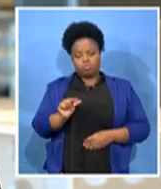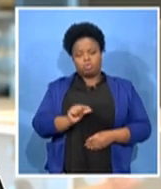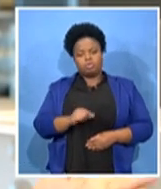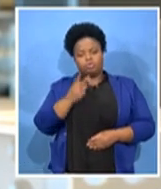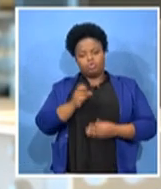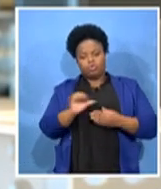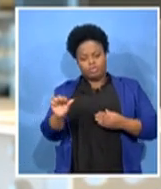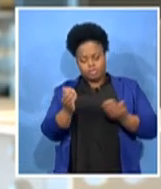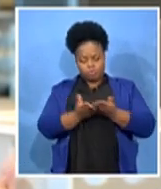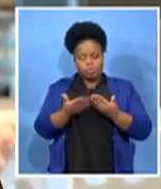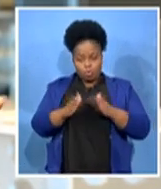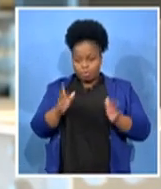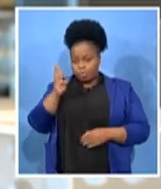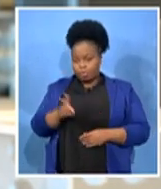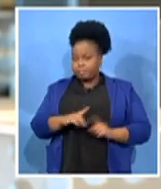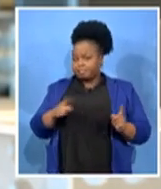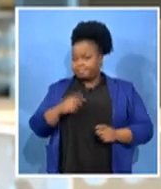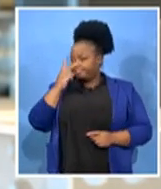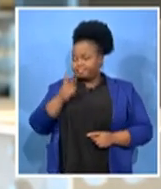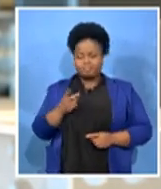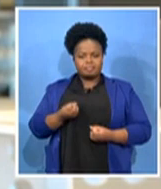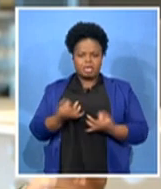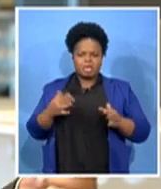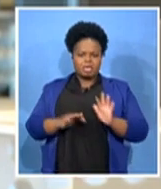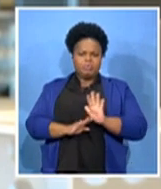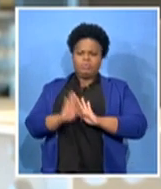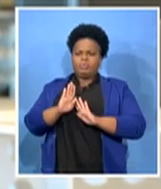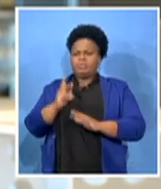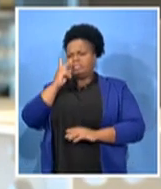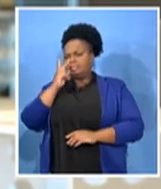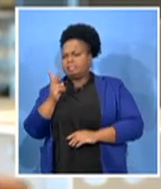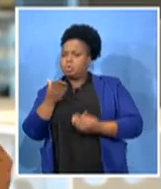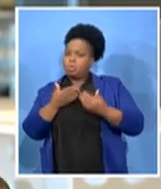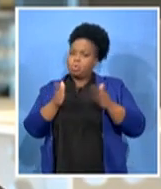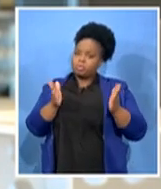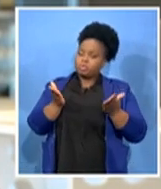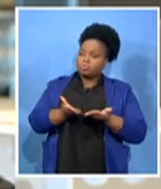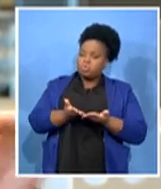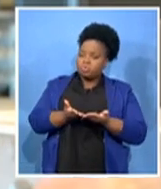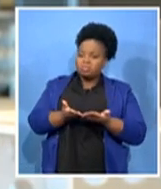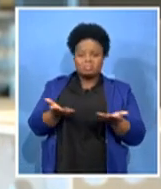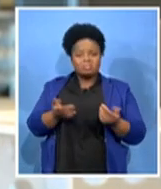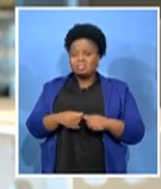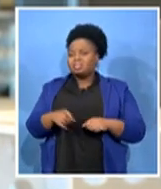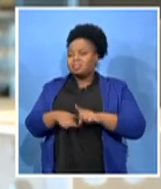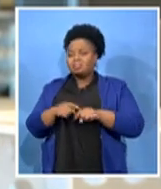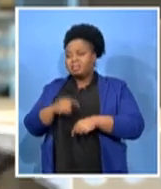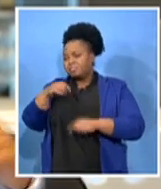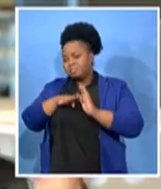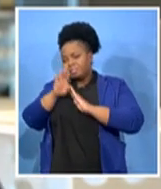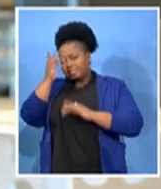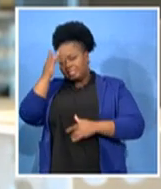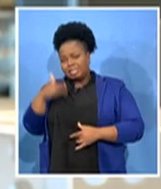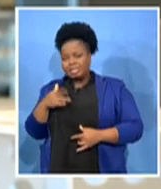numbers are rising. So will you open schools whilst the numbers are rising? the issue of online or